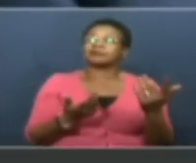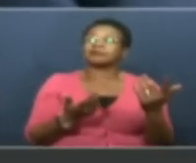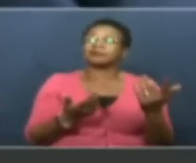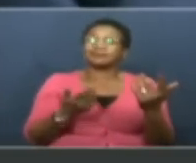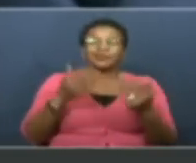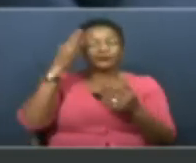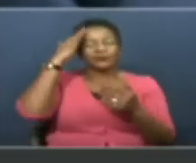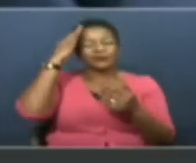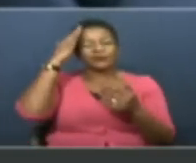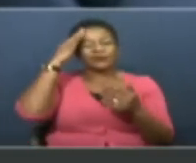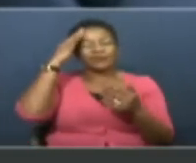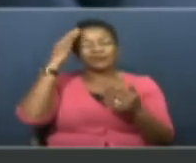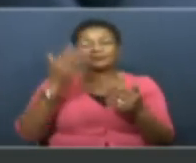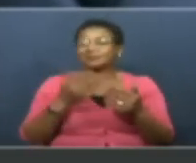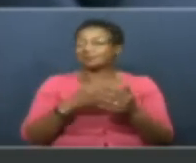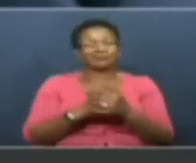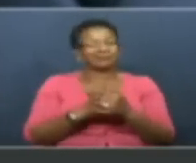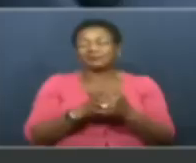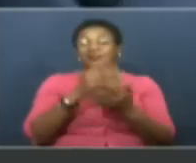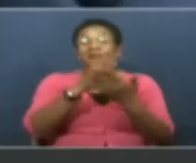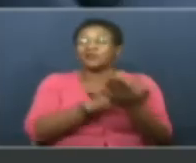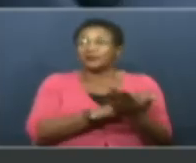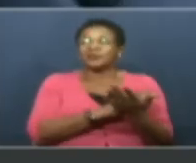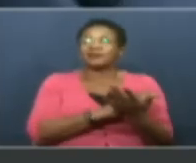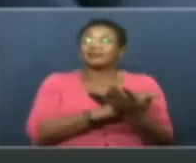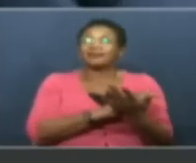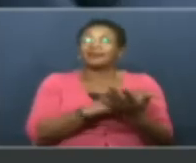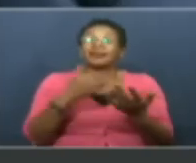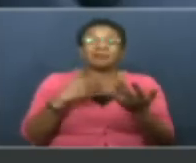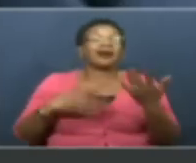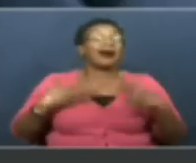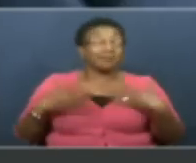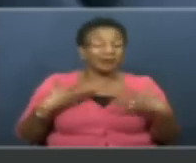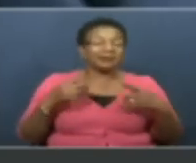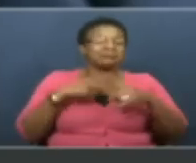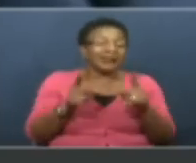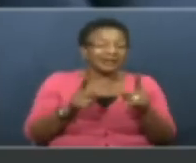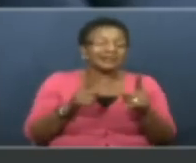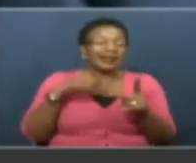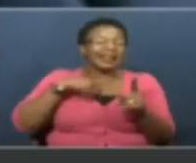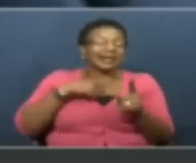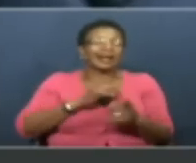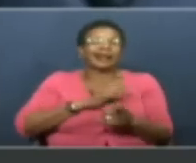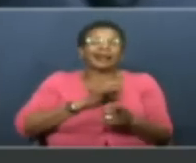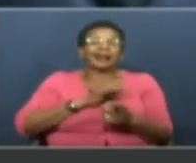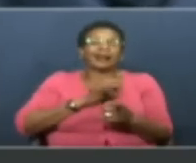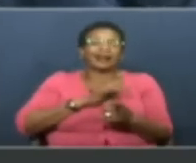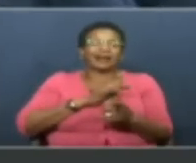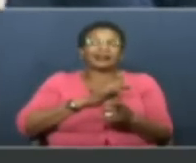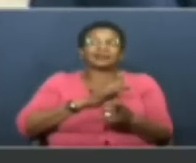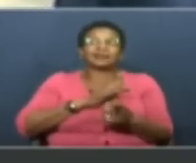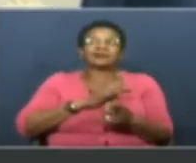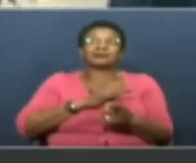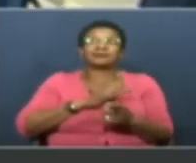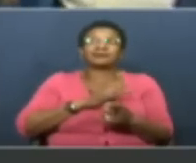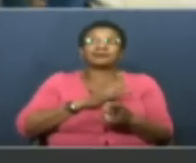sasa tena hapo kwanza, before nilikuwa nimefurahia, but still na uoga kwa sababu